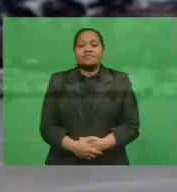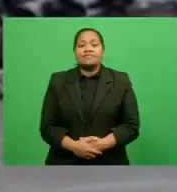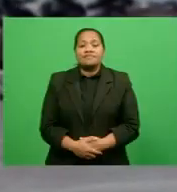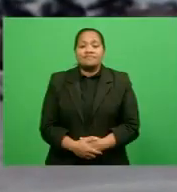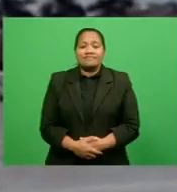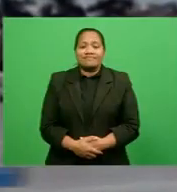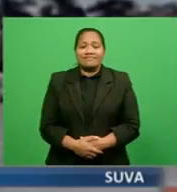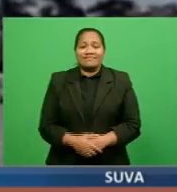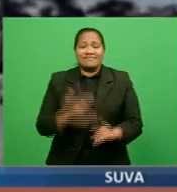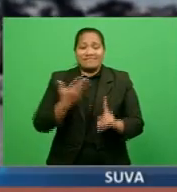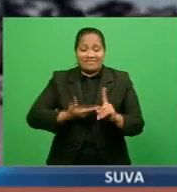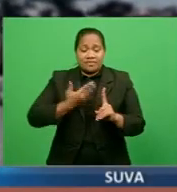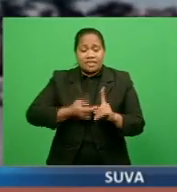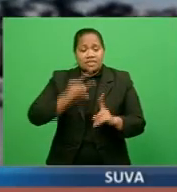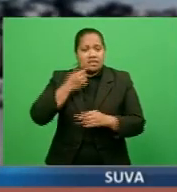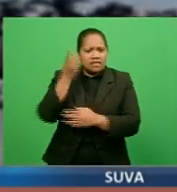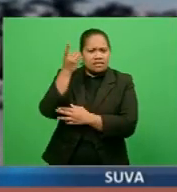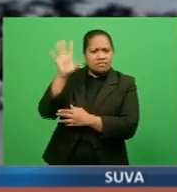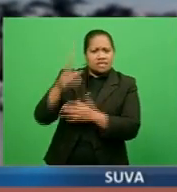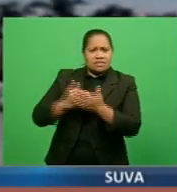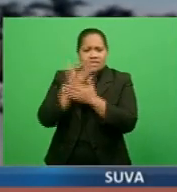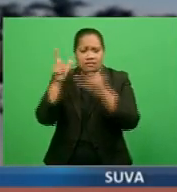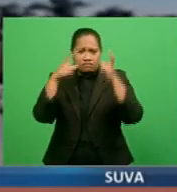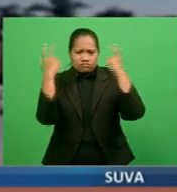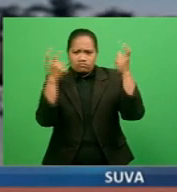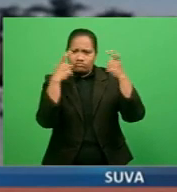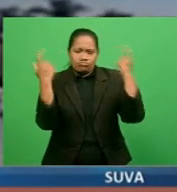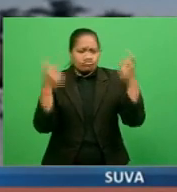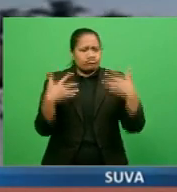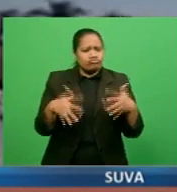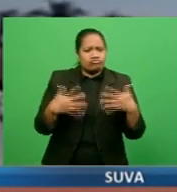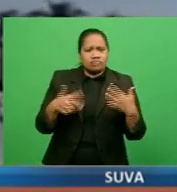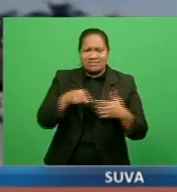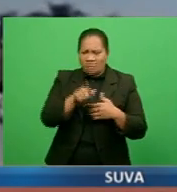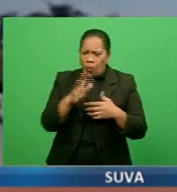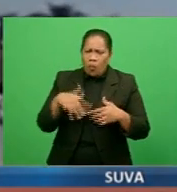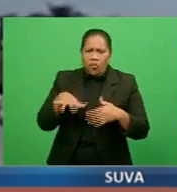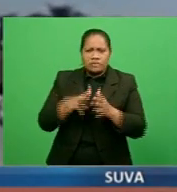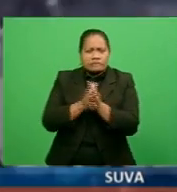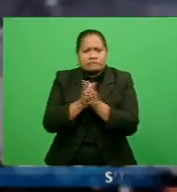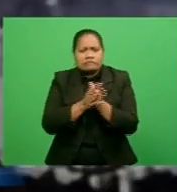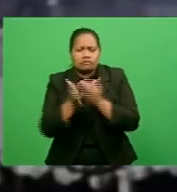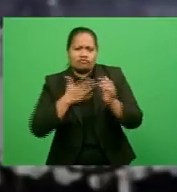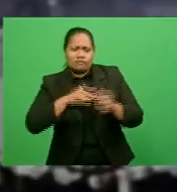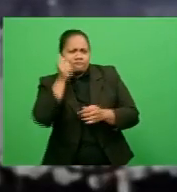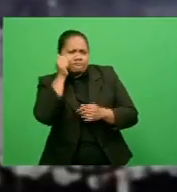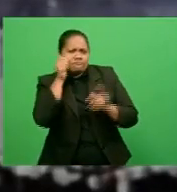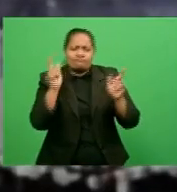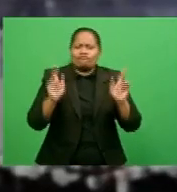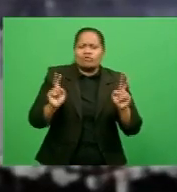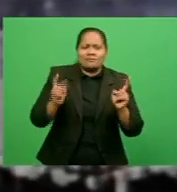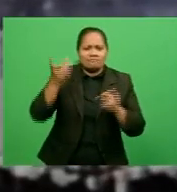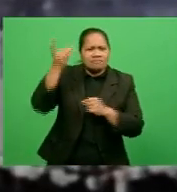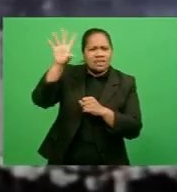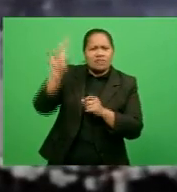ARYA says Independence Day celebrations were electrifying and everybody was eager to know what independence